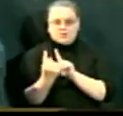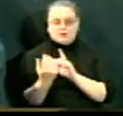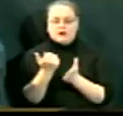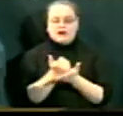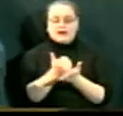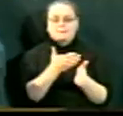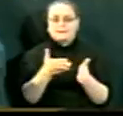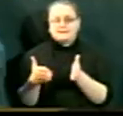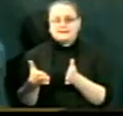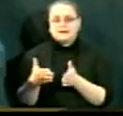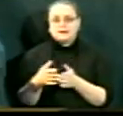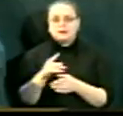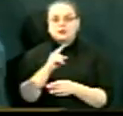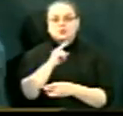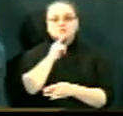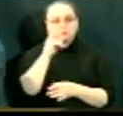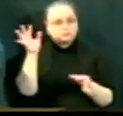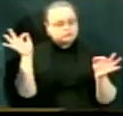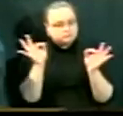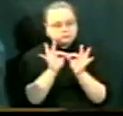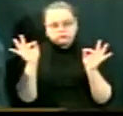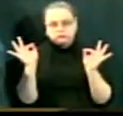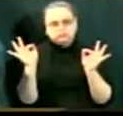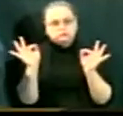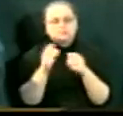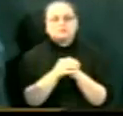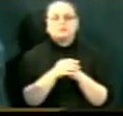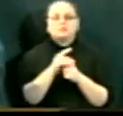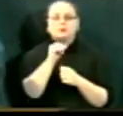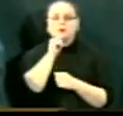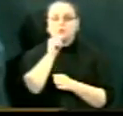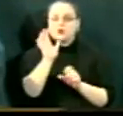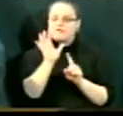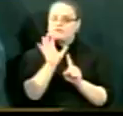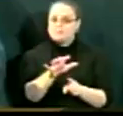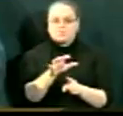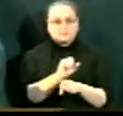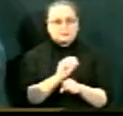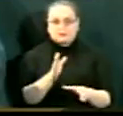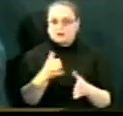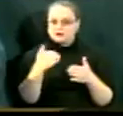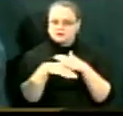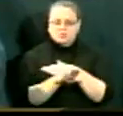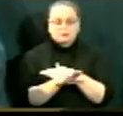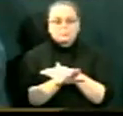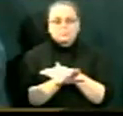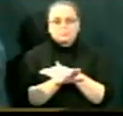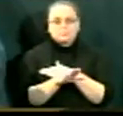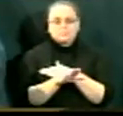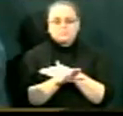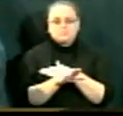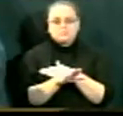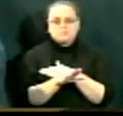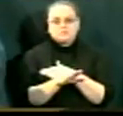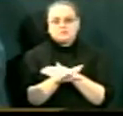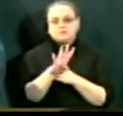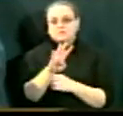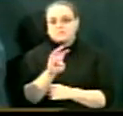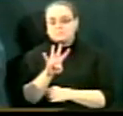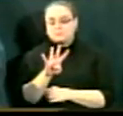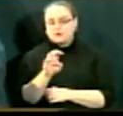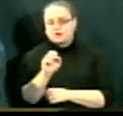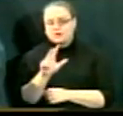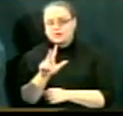them plan is very worthwhile. We are not forcing employees to go into the